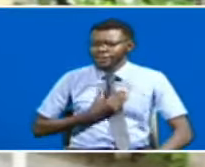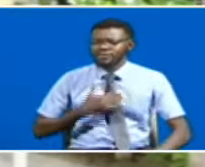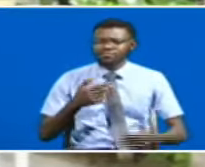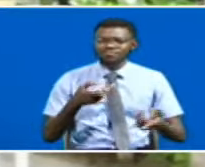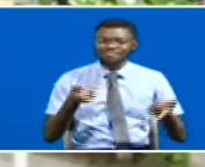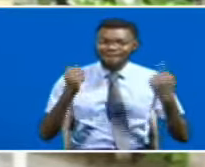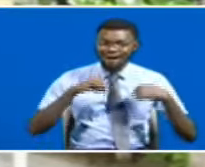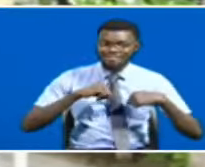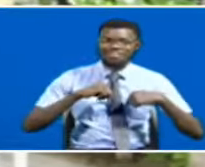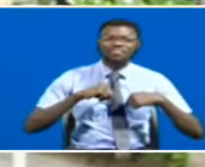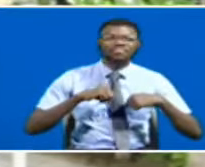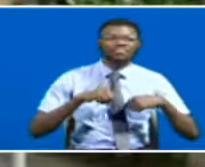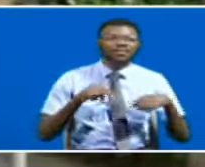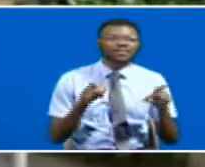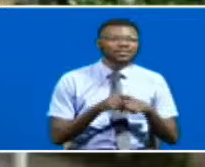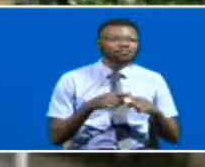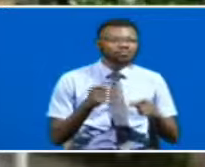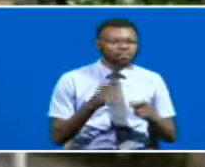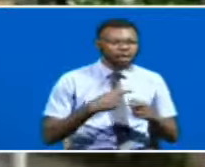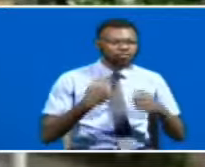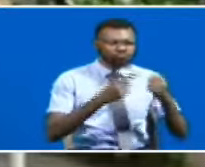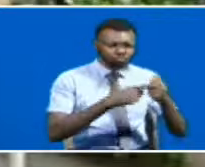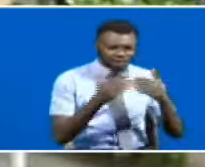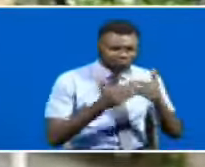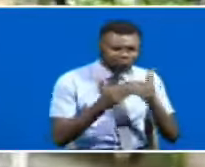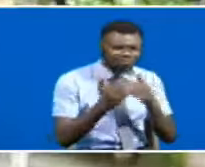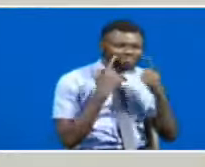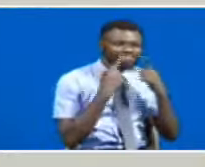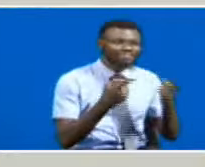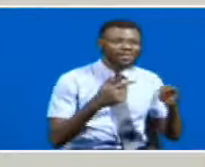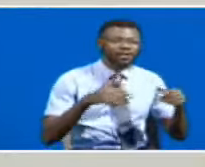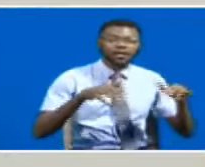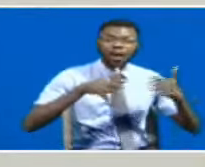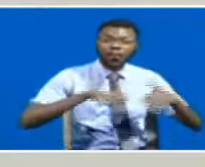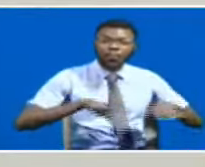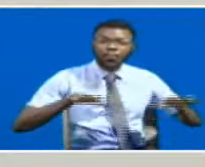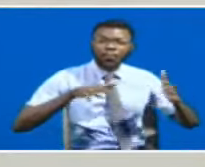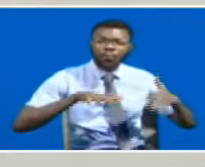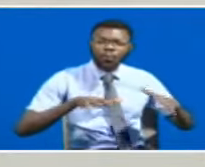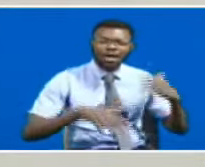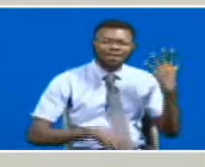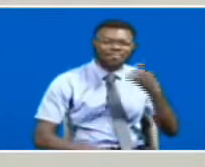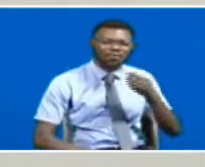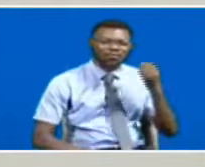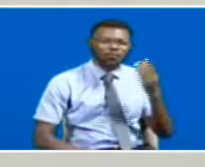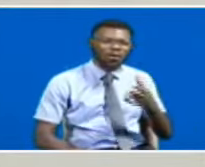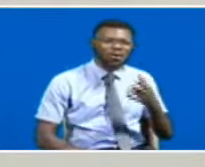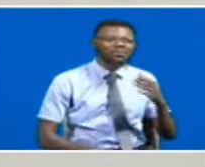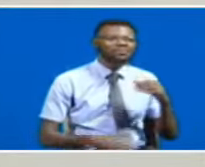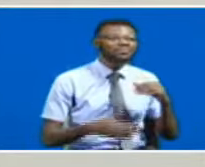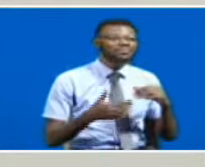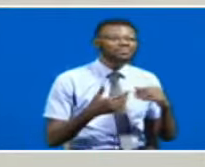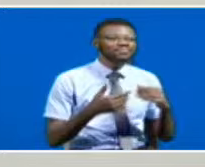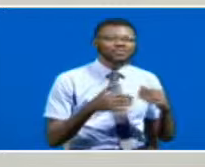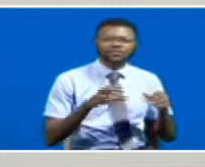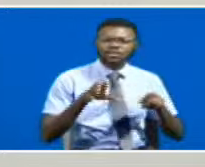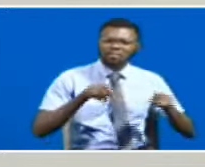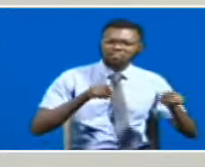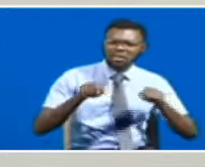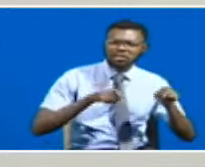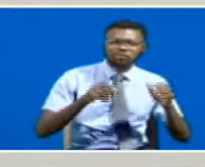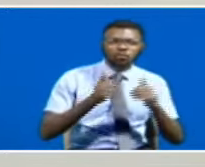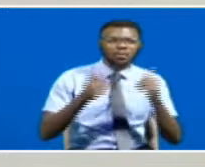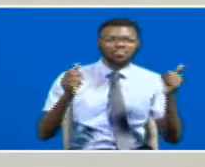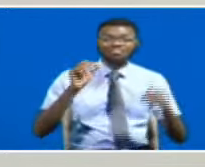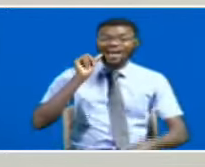Resort is in one of the best positions in Watamu. We have a beautiful sea, the village is friendly, managed, rooms are